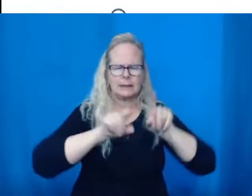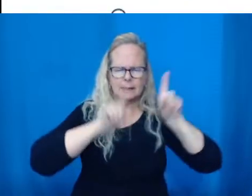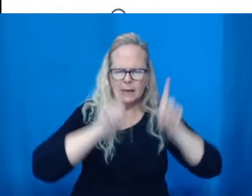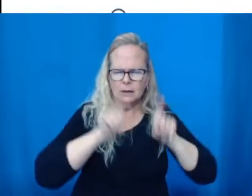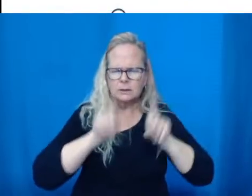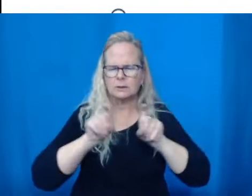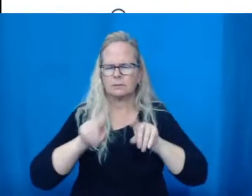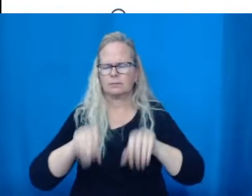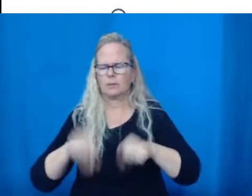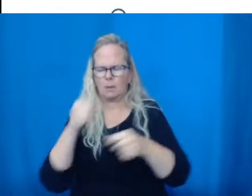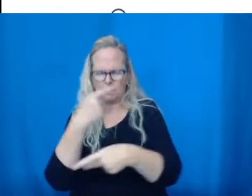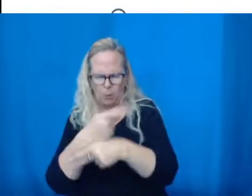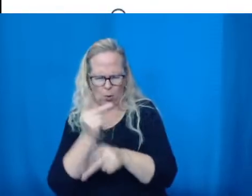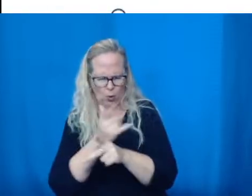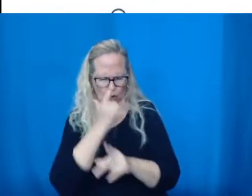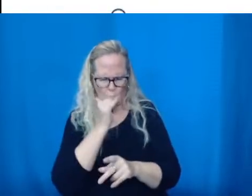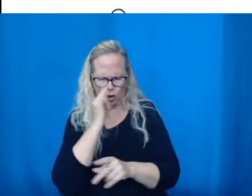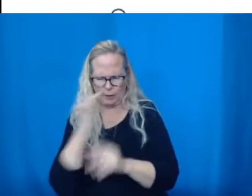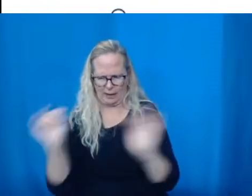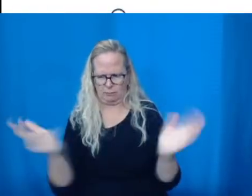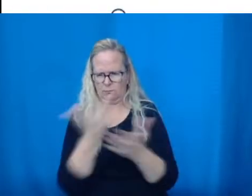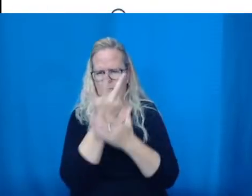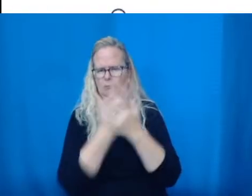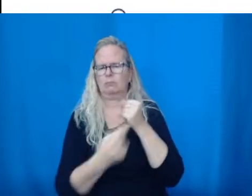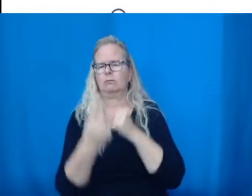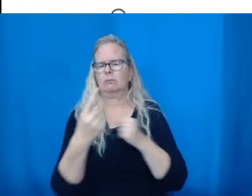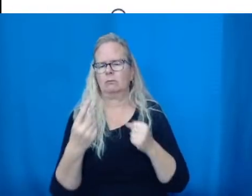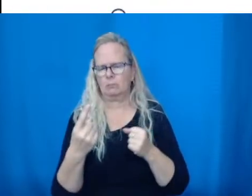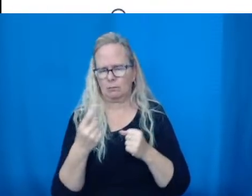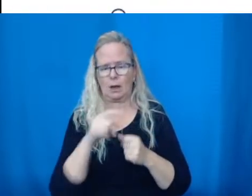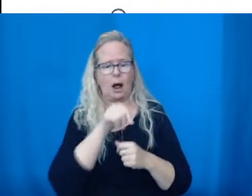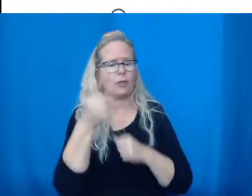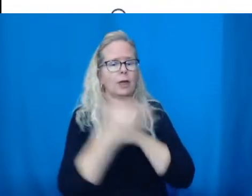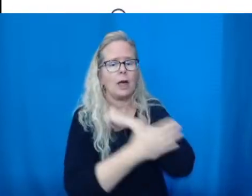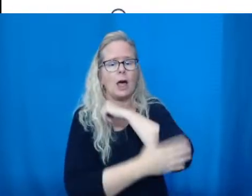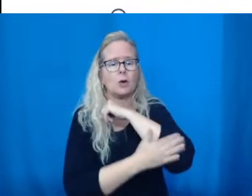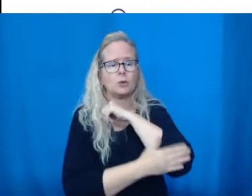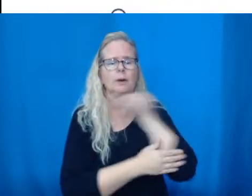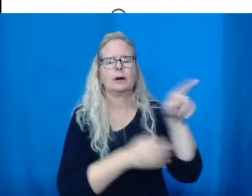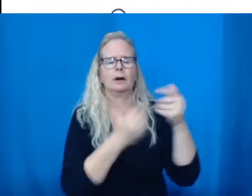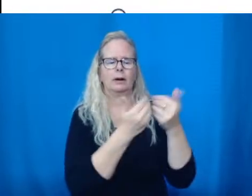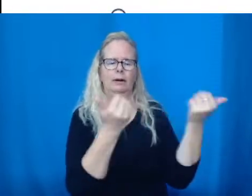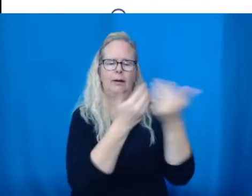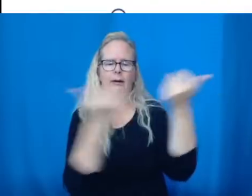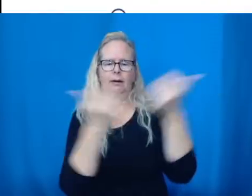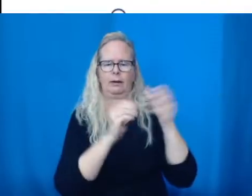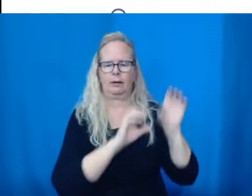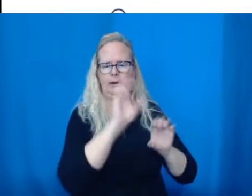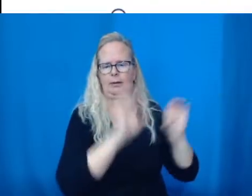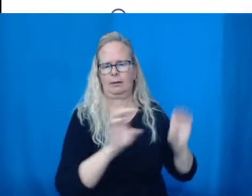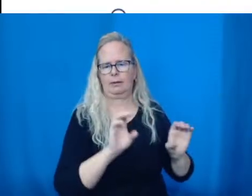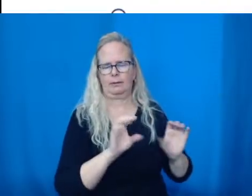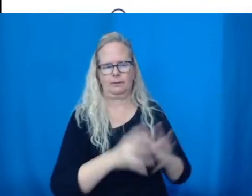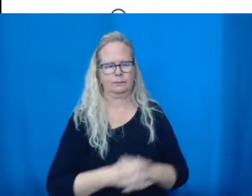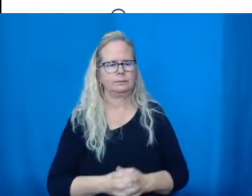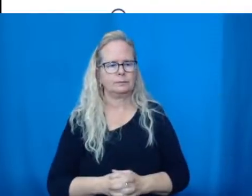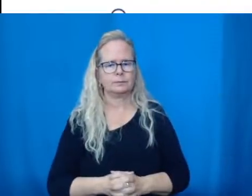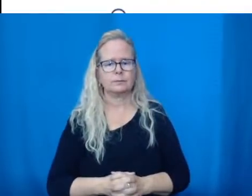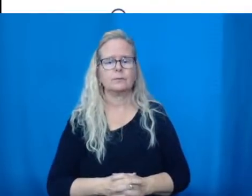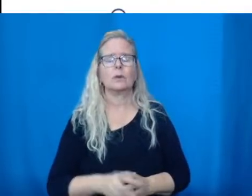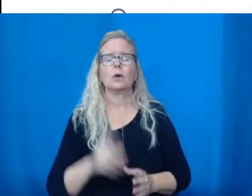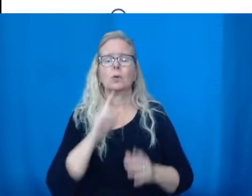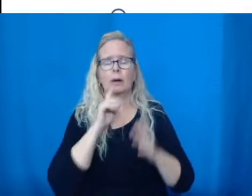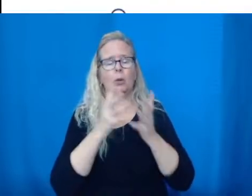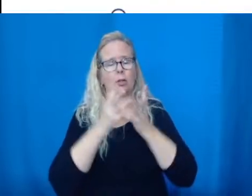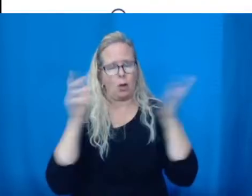functions. It's also a very comprehensive research institute and conducts research into